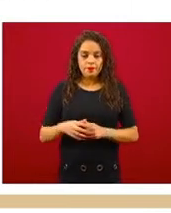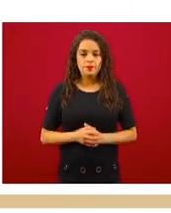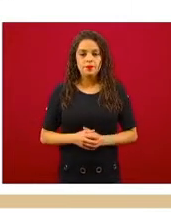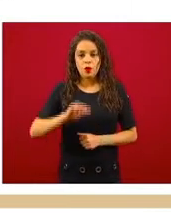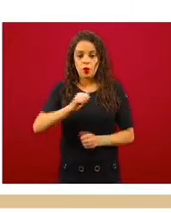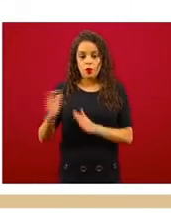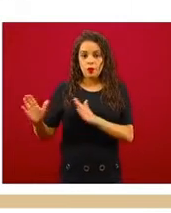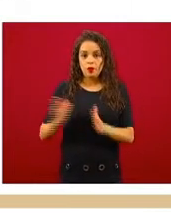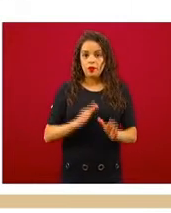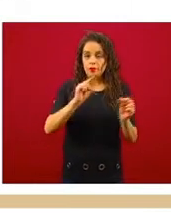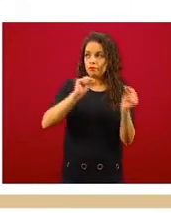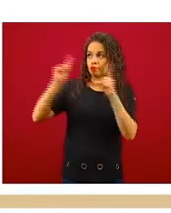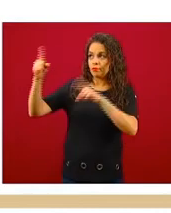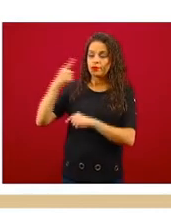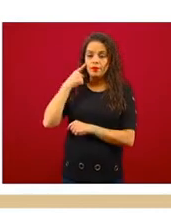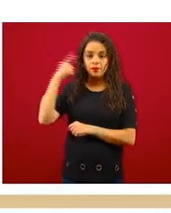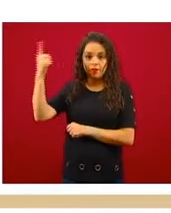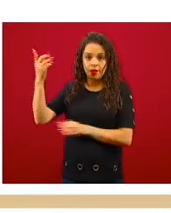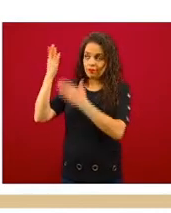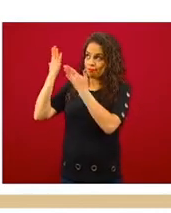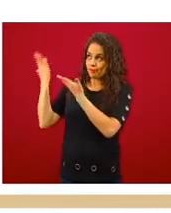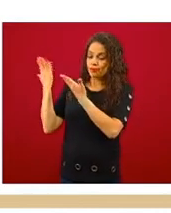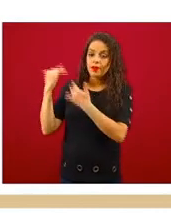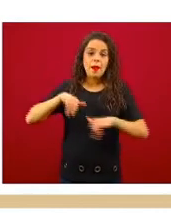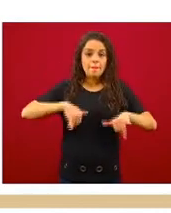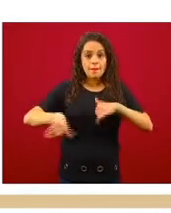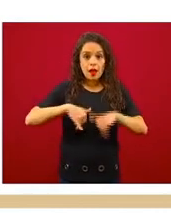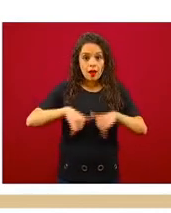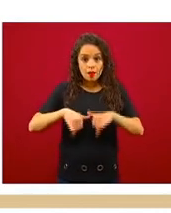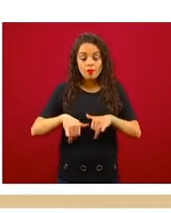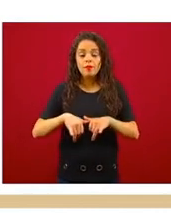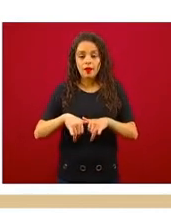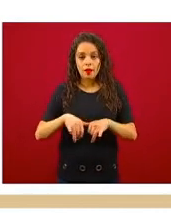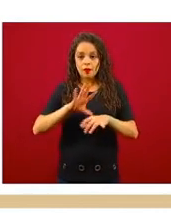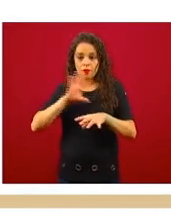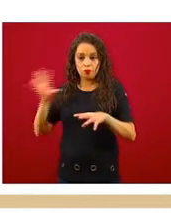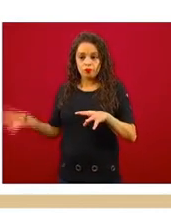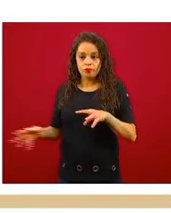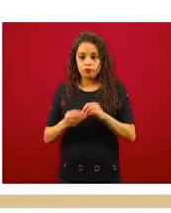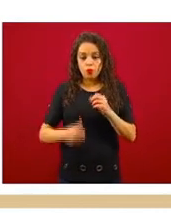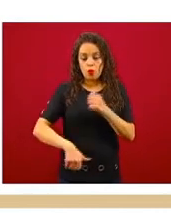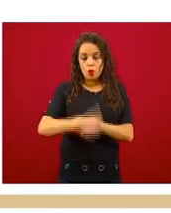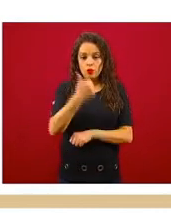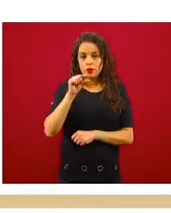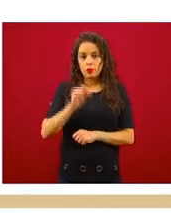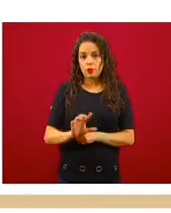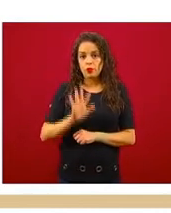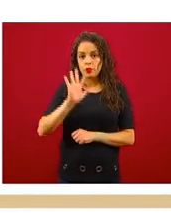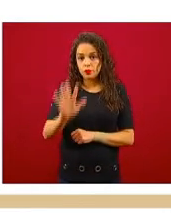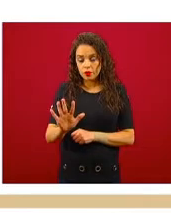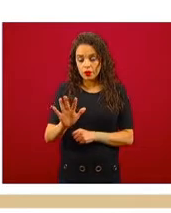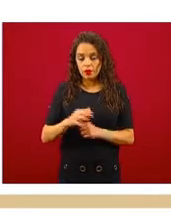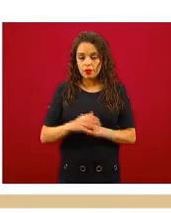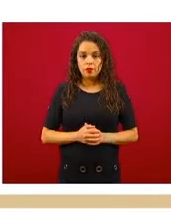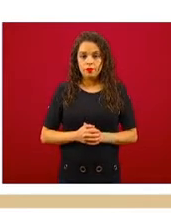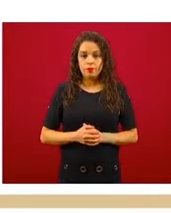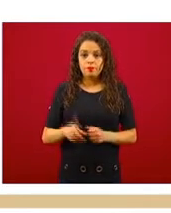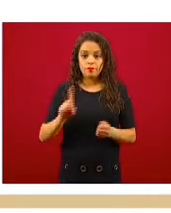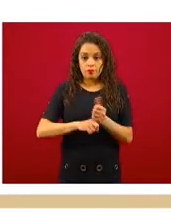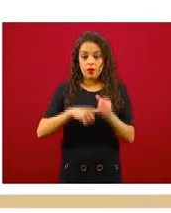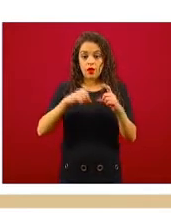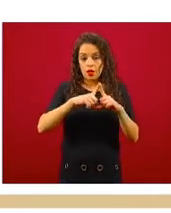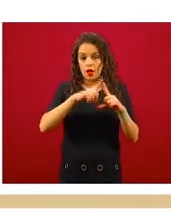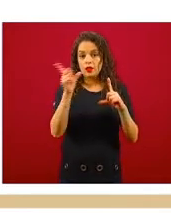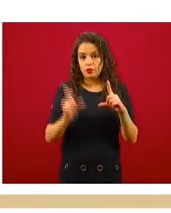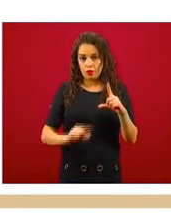have had an onset of symptoms in the last 14 days. This is the distribution by cumulative incidence rate.